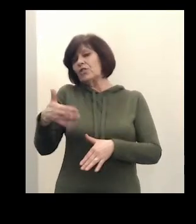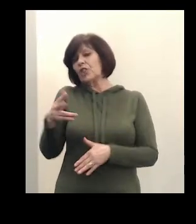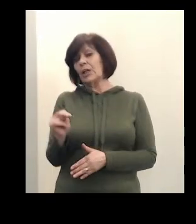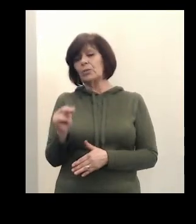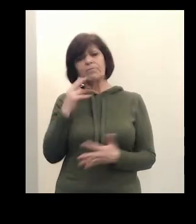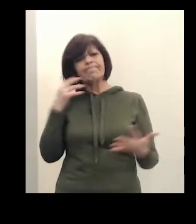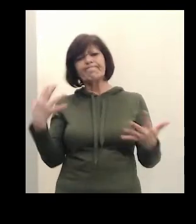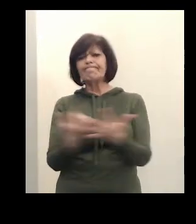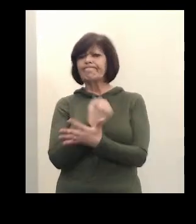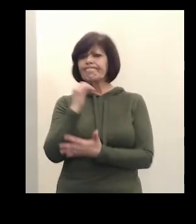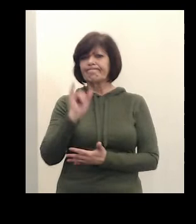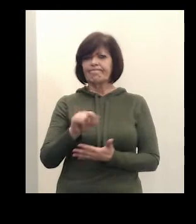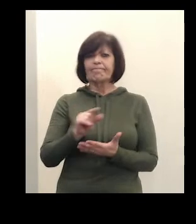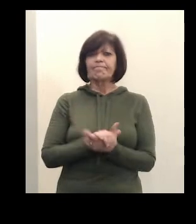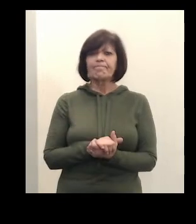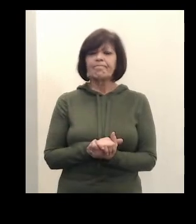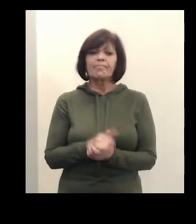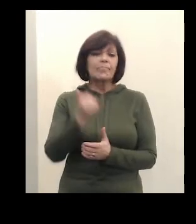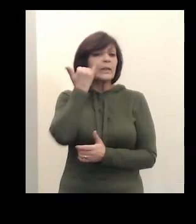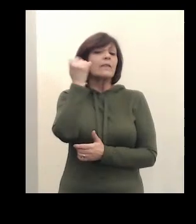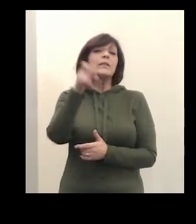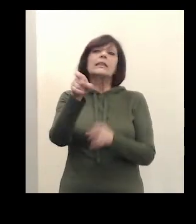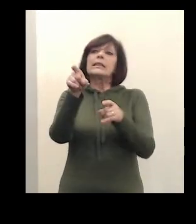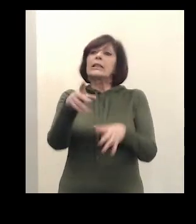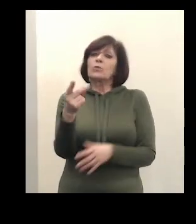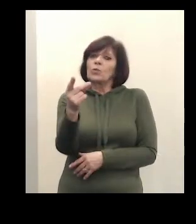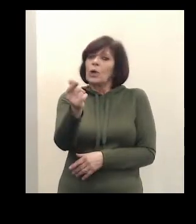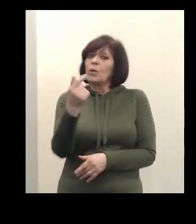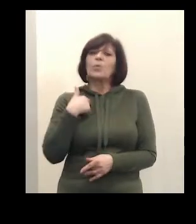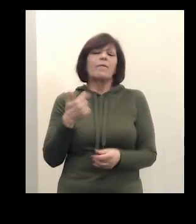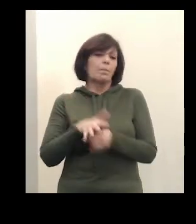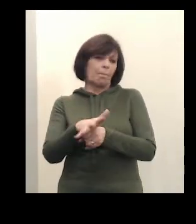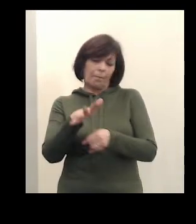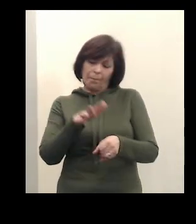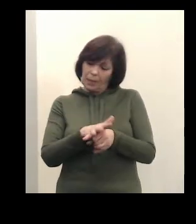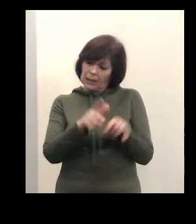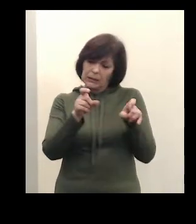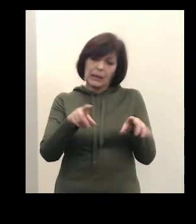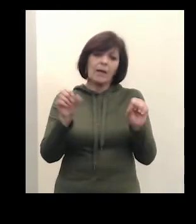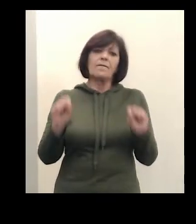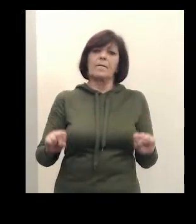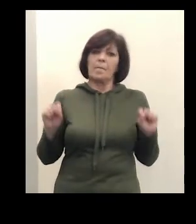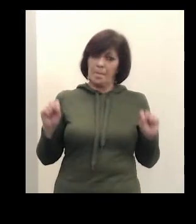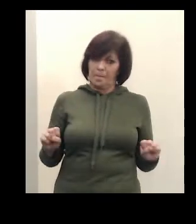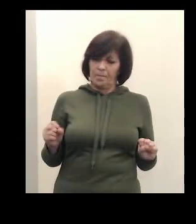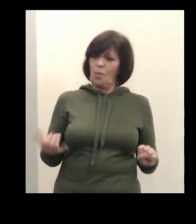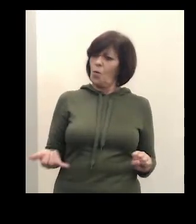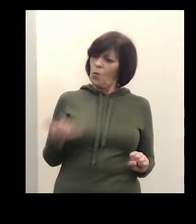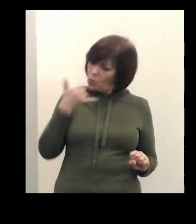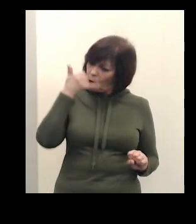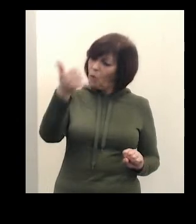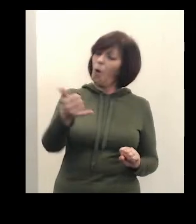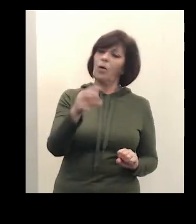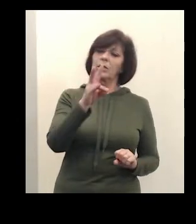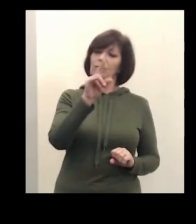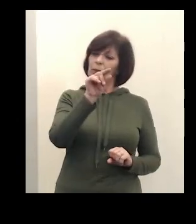that. As I said, if you need a test right away, we have plenty of testing capability. Call us,